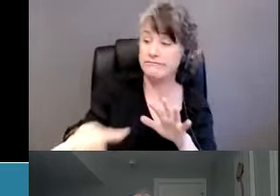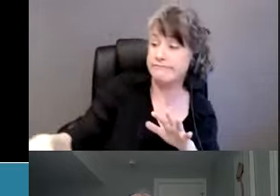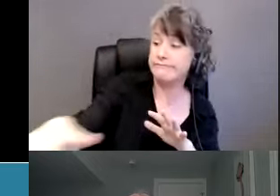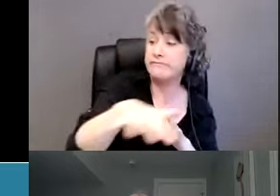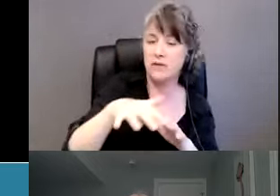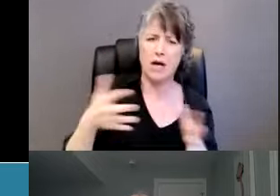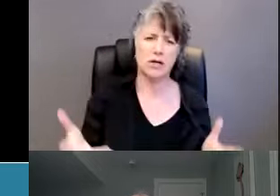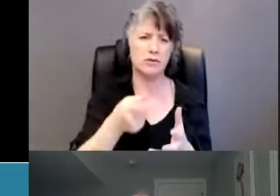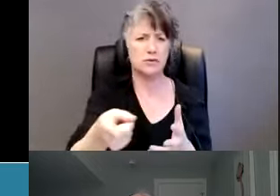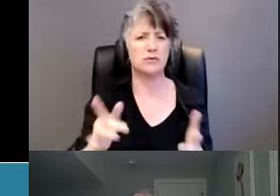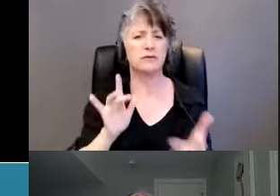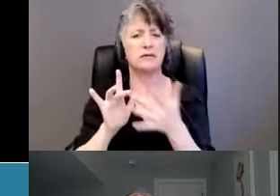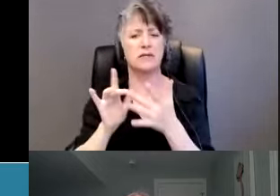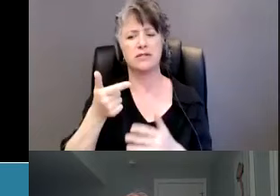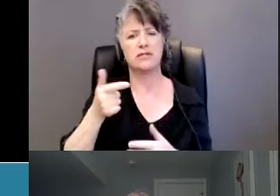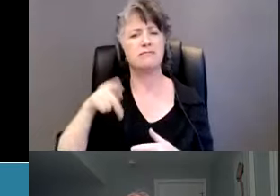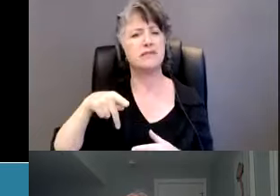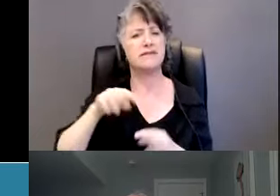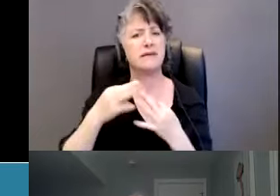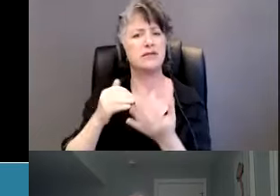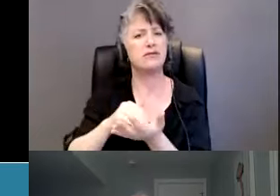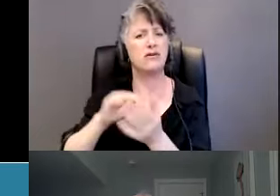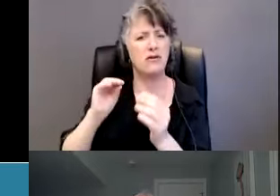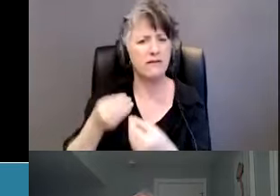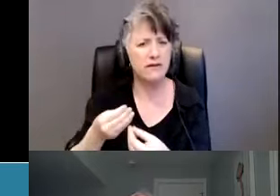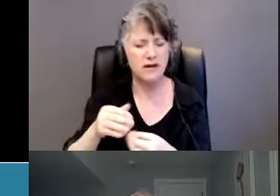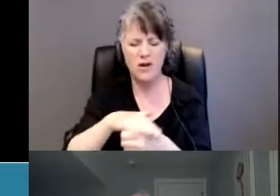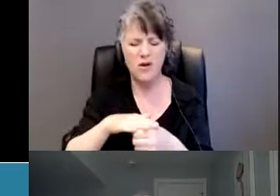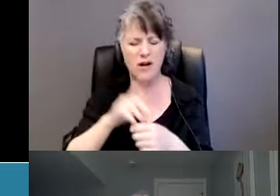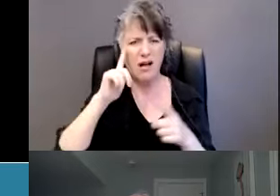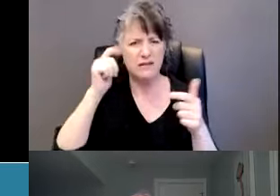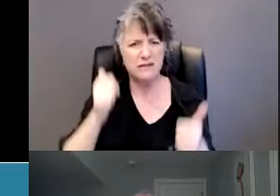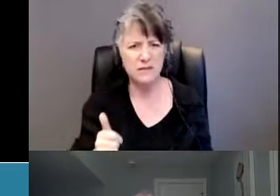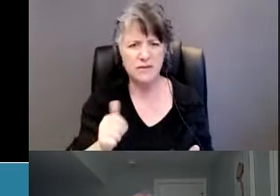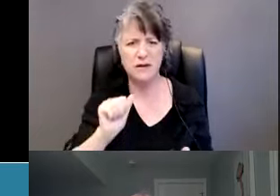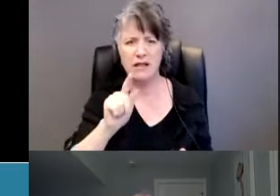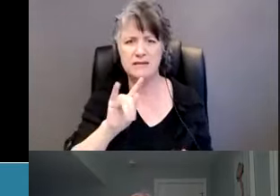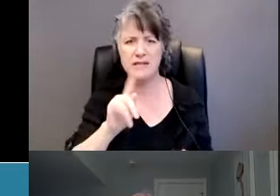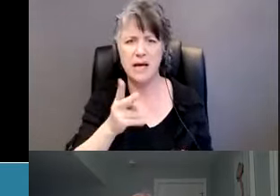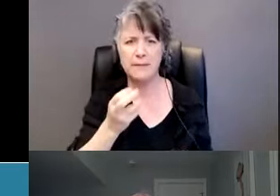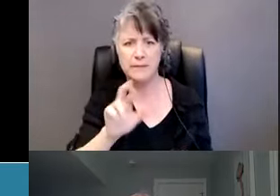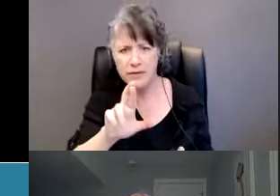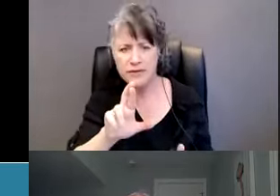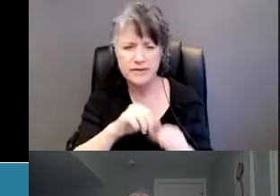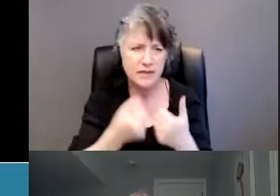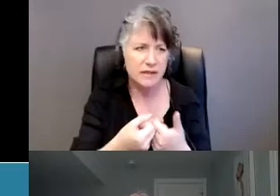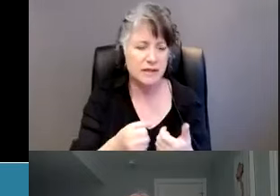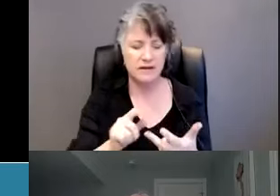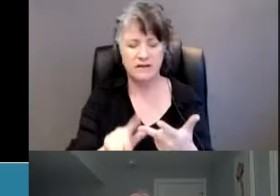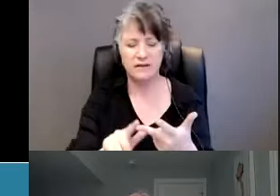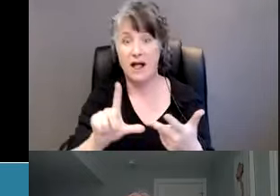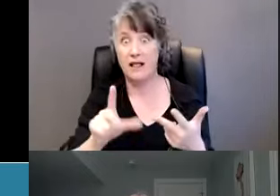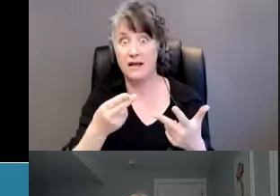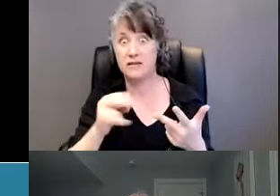reach out to GP offices, local Alzheimer's societies, local LINs, just to inquire who that individual